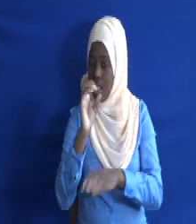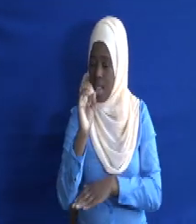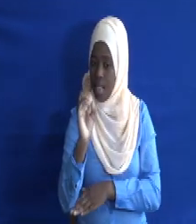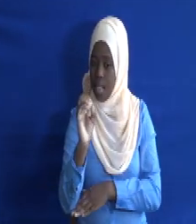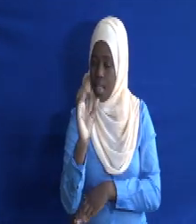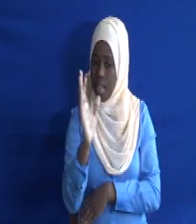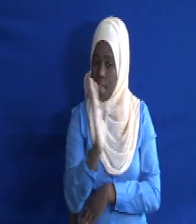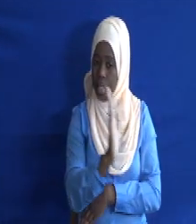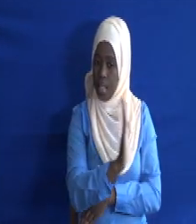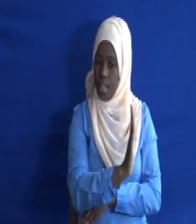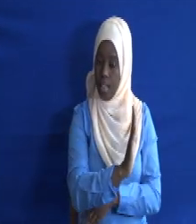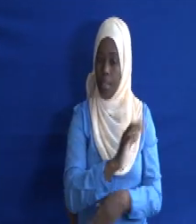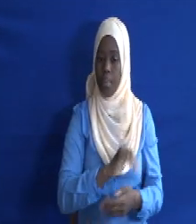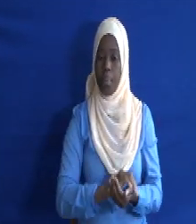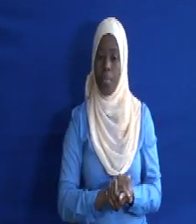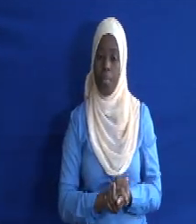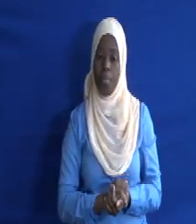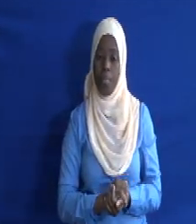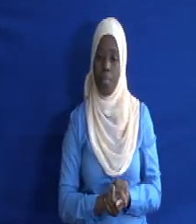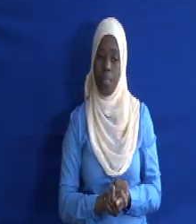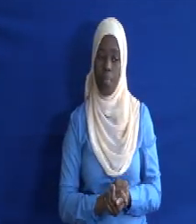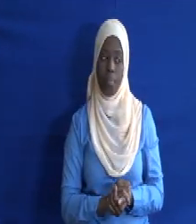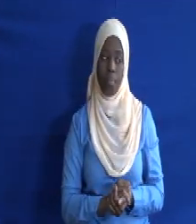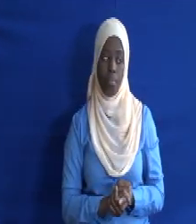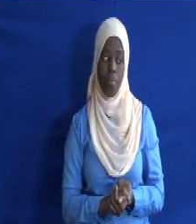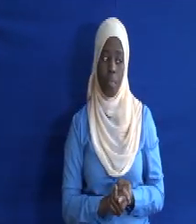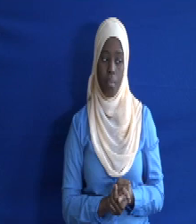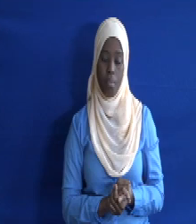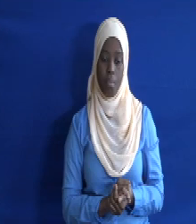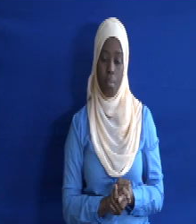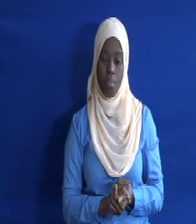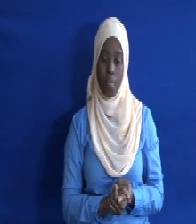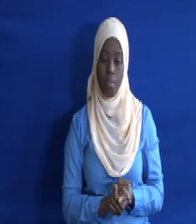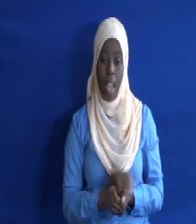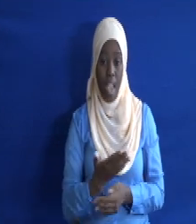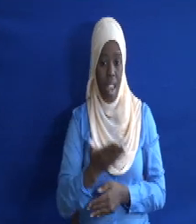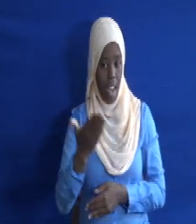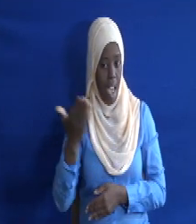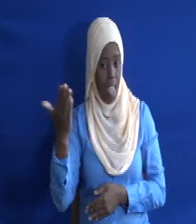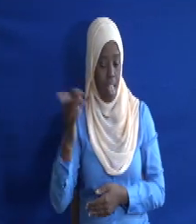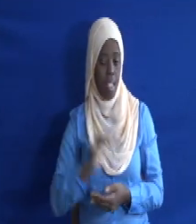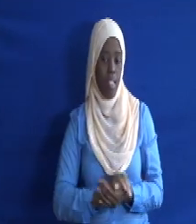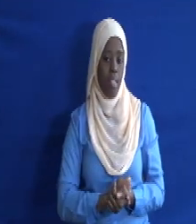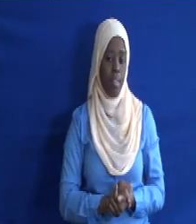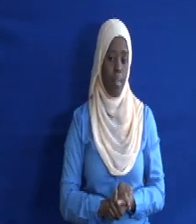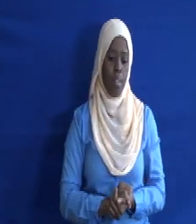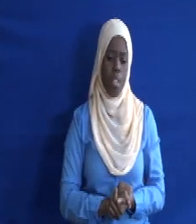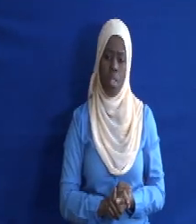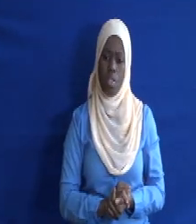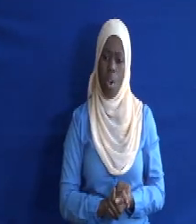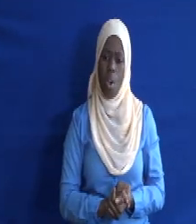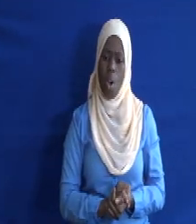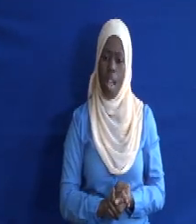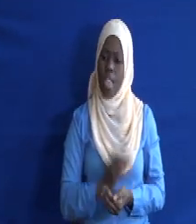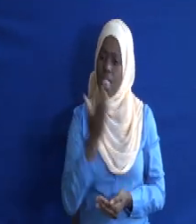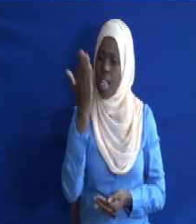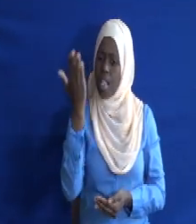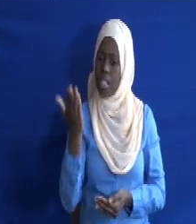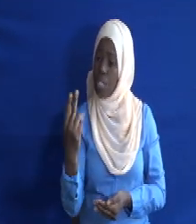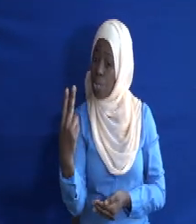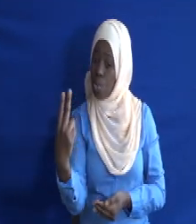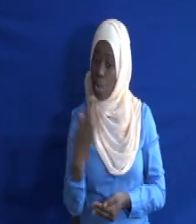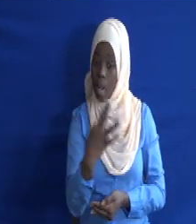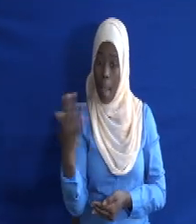80. It is enough. And so on. So what are the